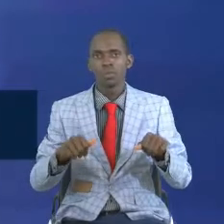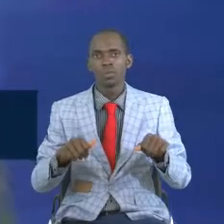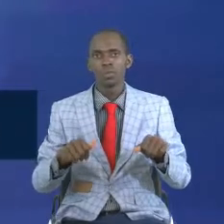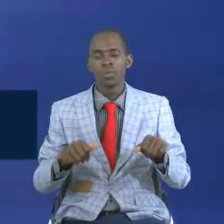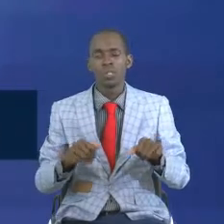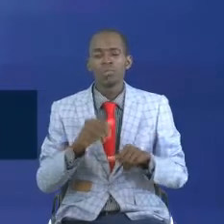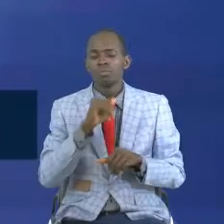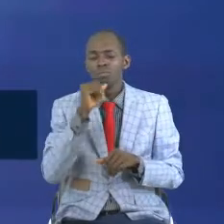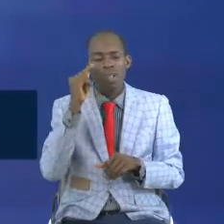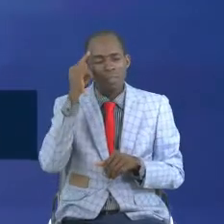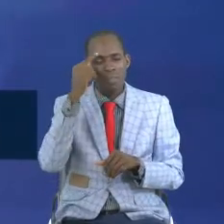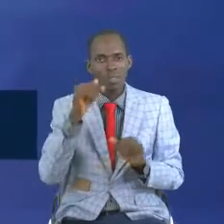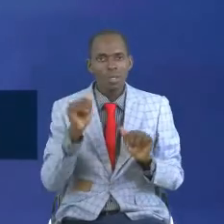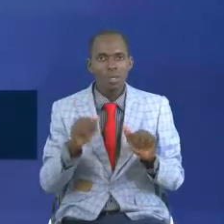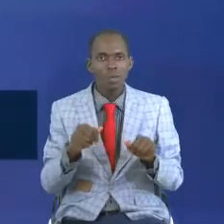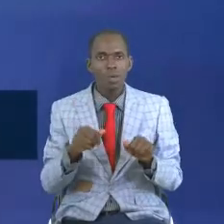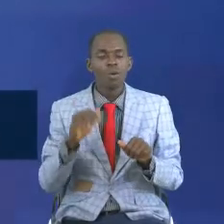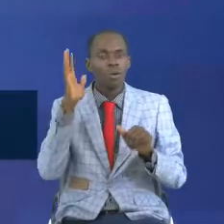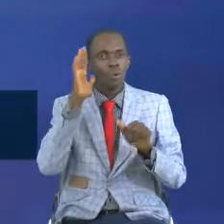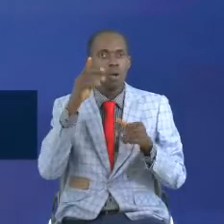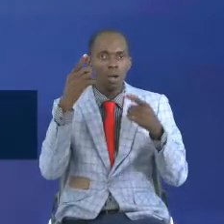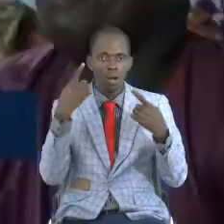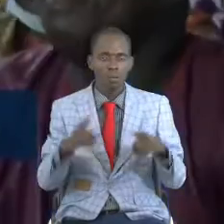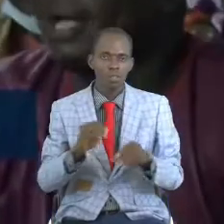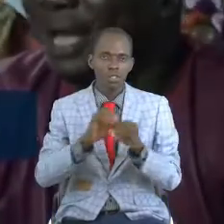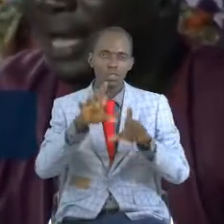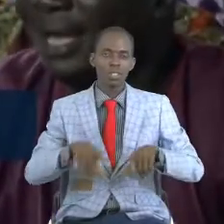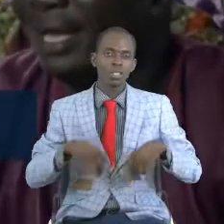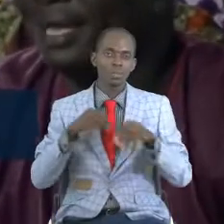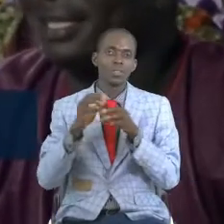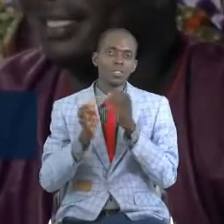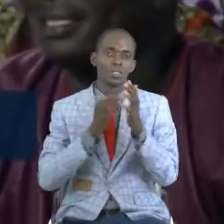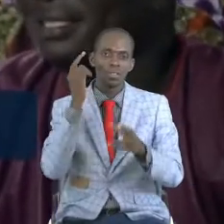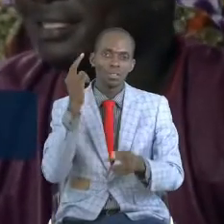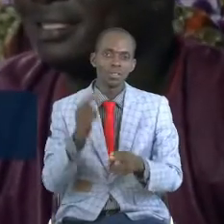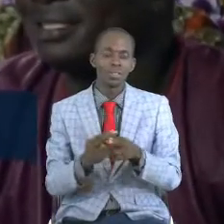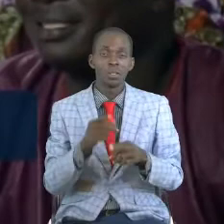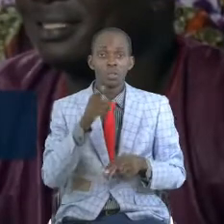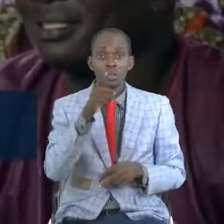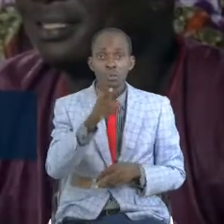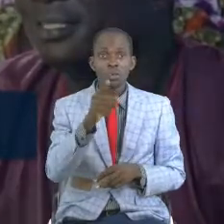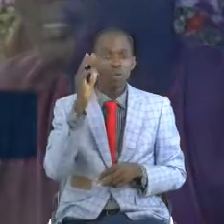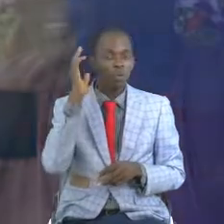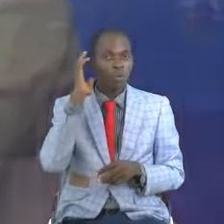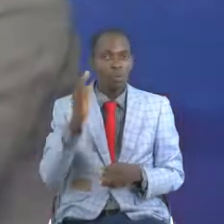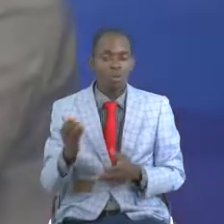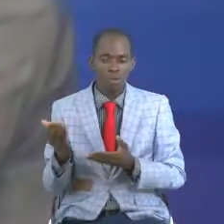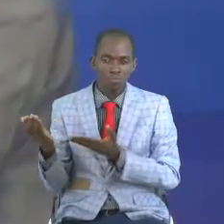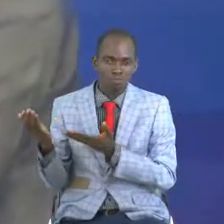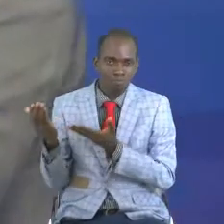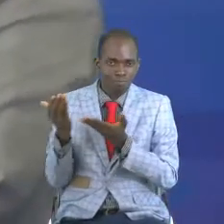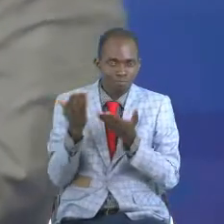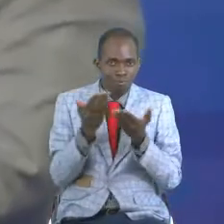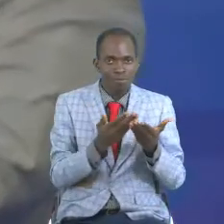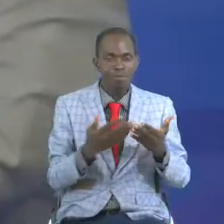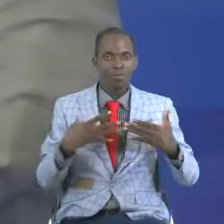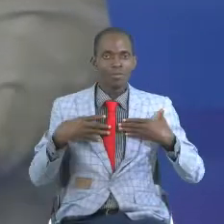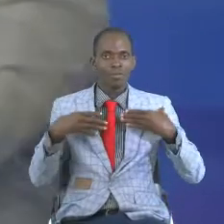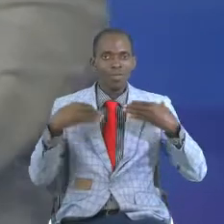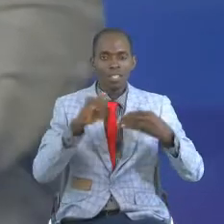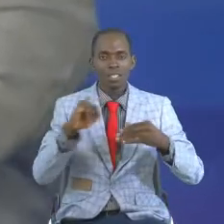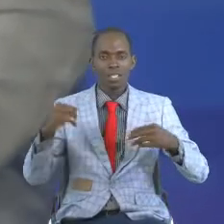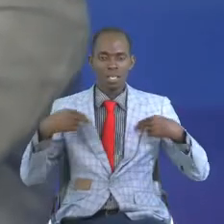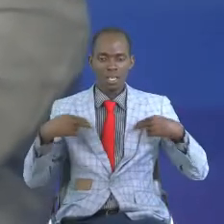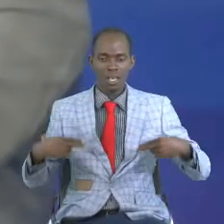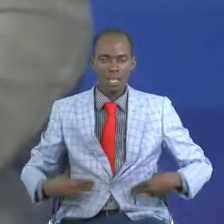unthinkable will happen in your life. You will carry healing, health, miracle.